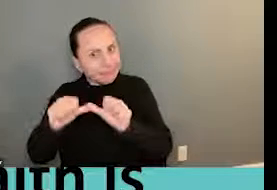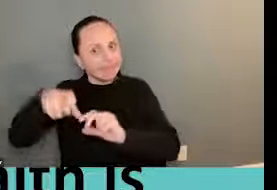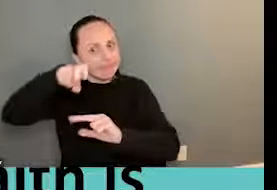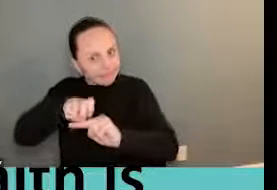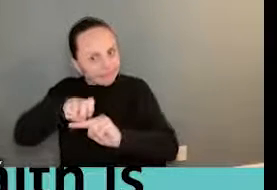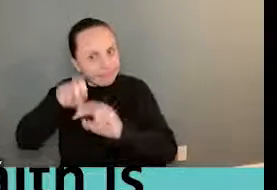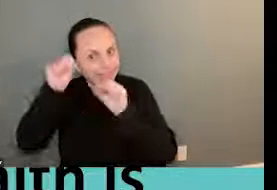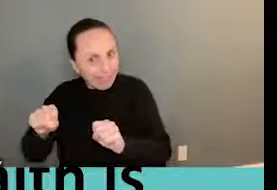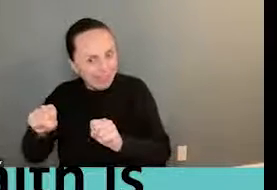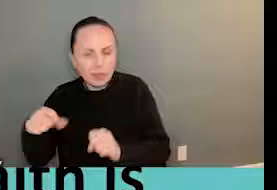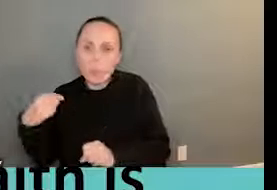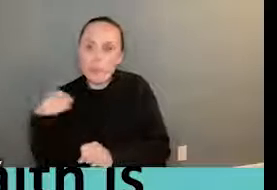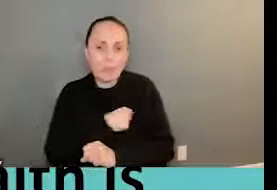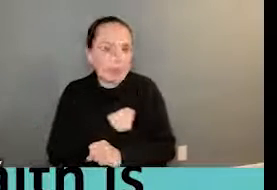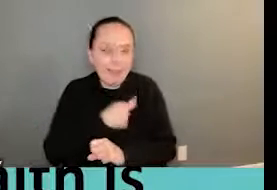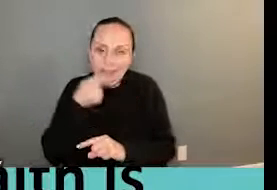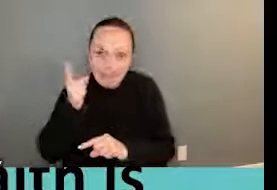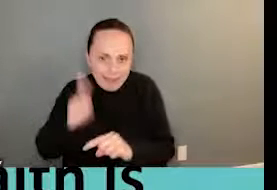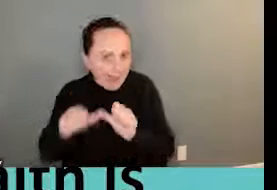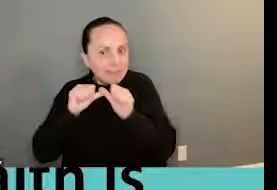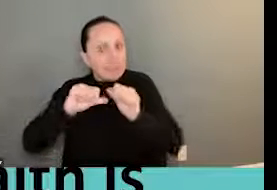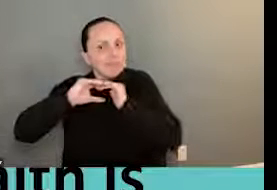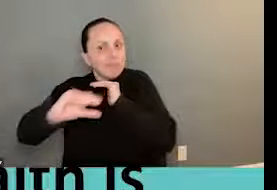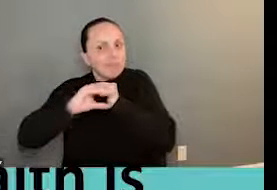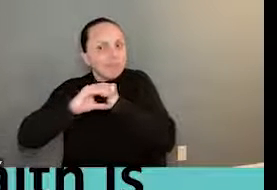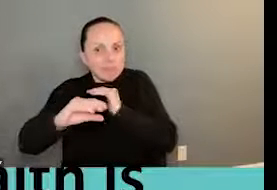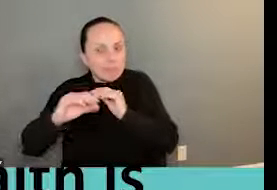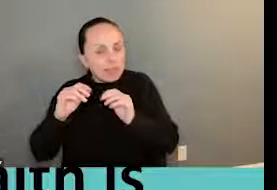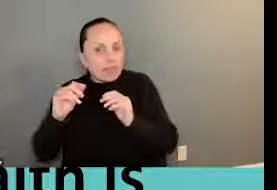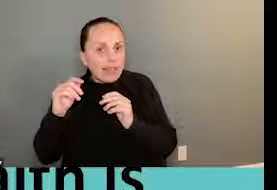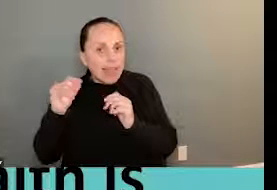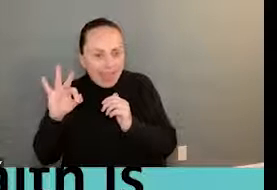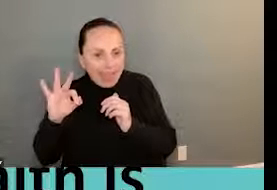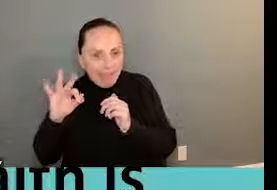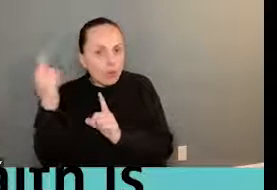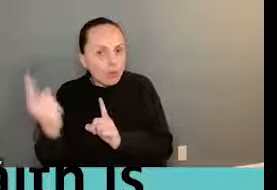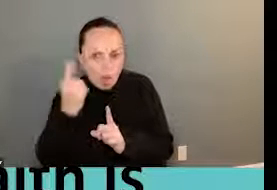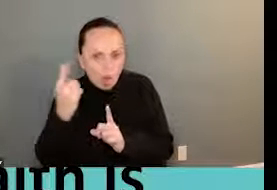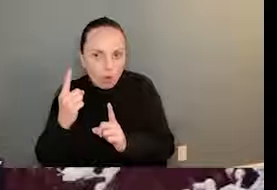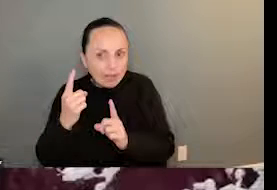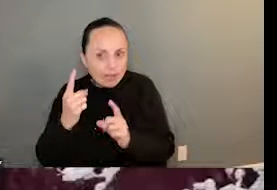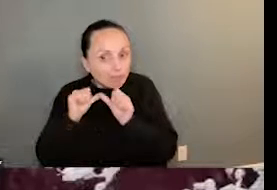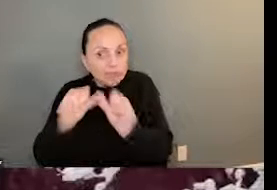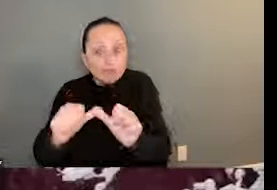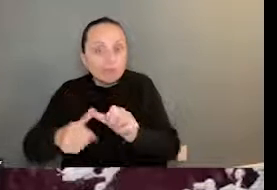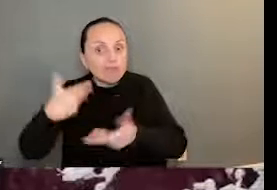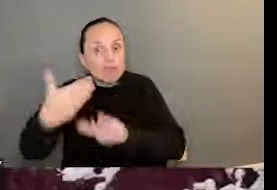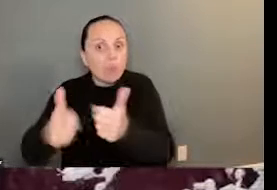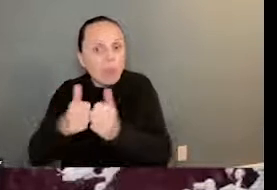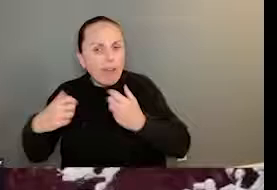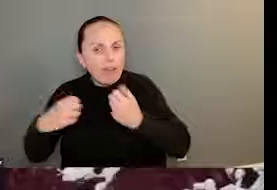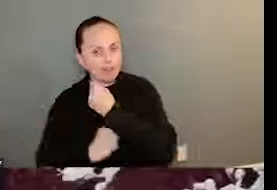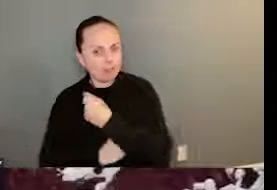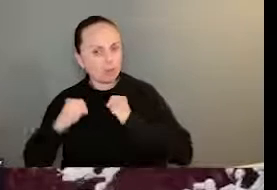don't have the ability to have stability. We constantly are moving back and forth without a foundation. So for all of those